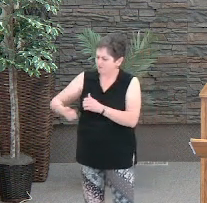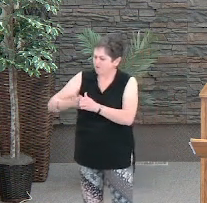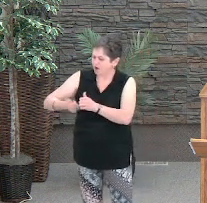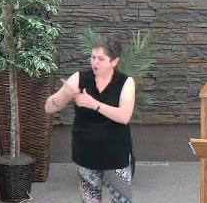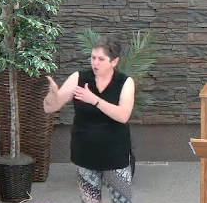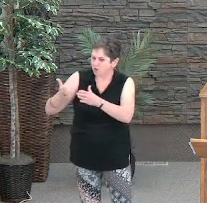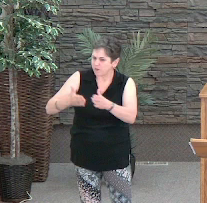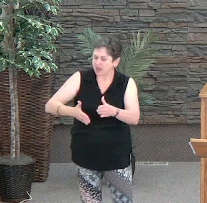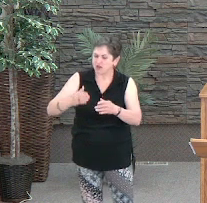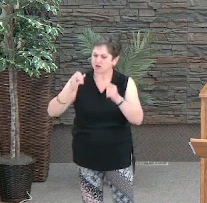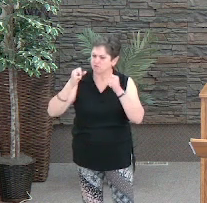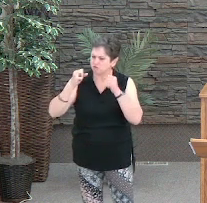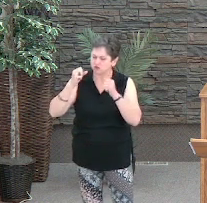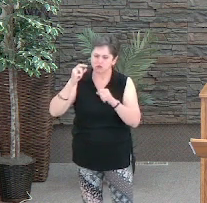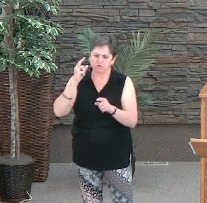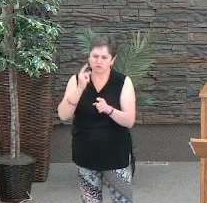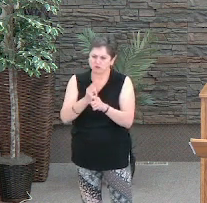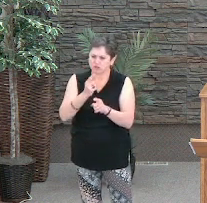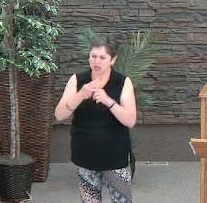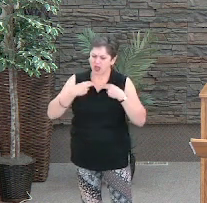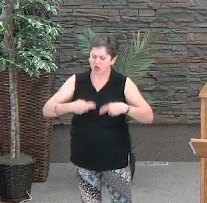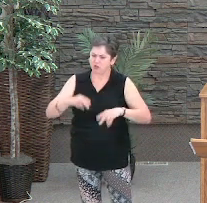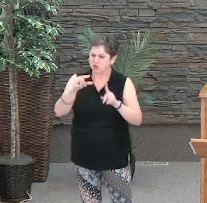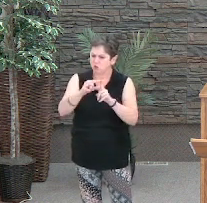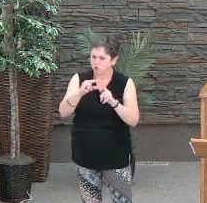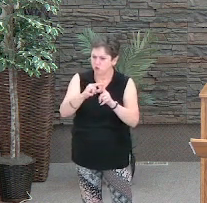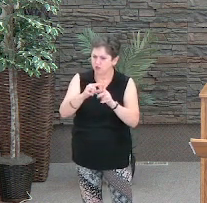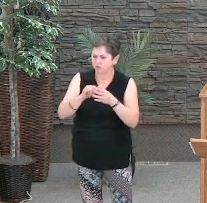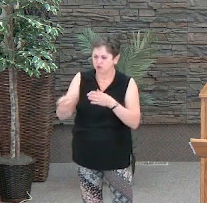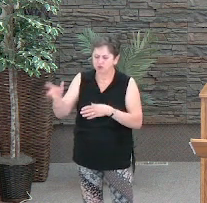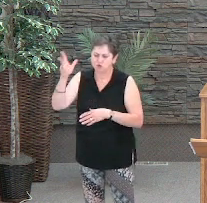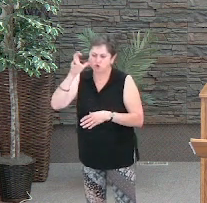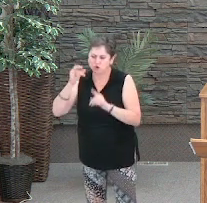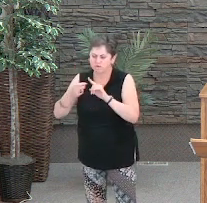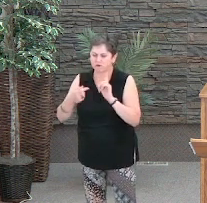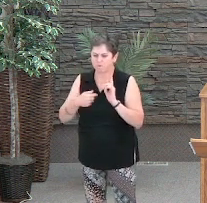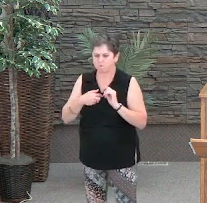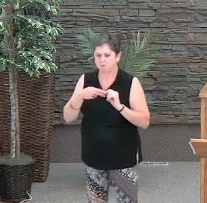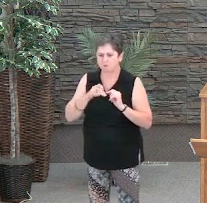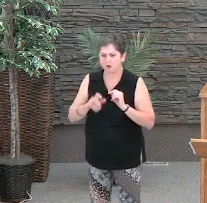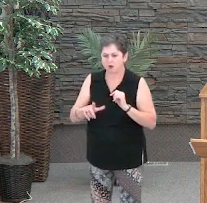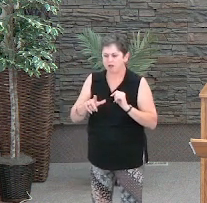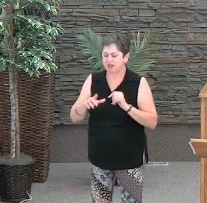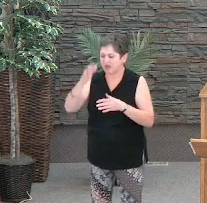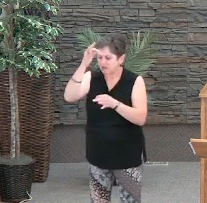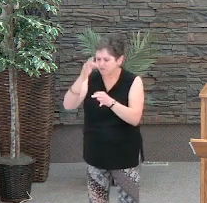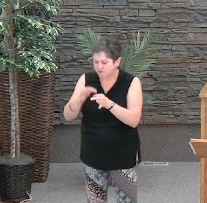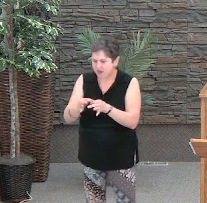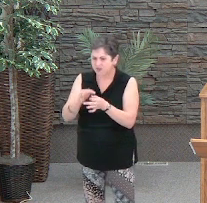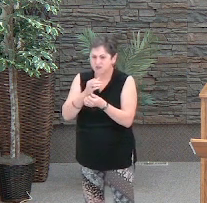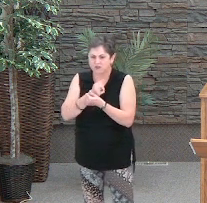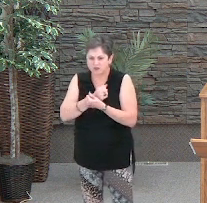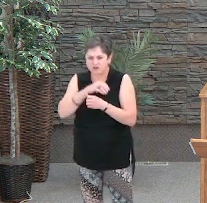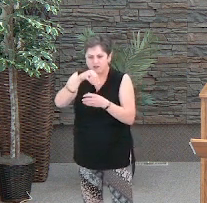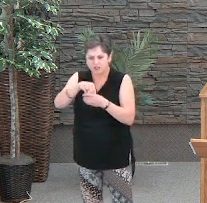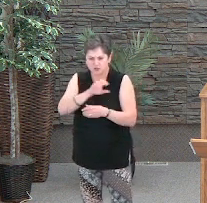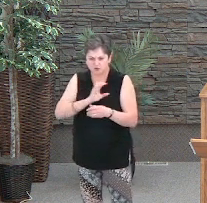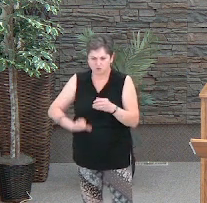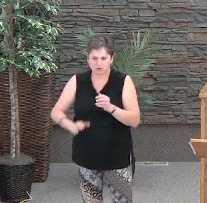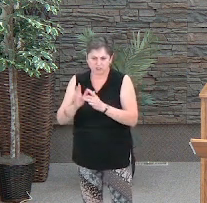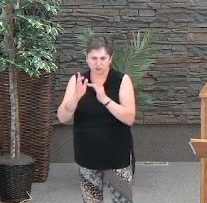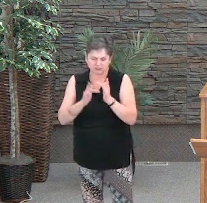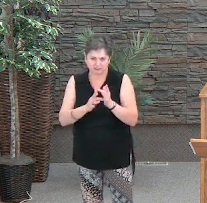pattern of sound words or healthy words which you heard from me in the faith and the love that are in Christ